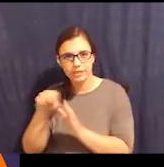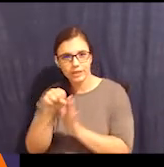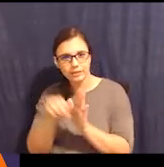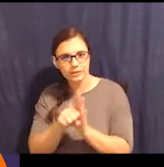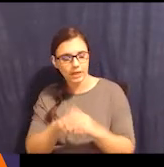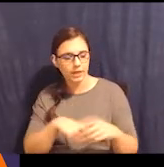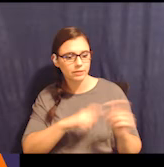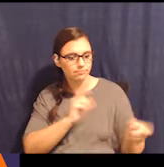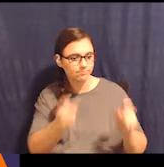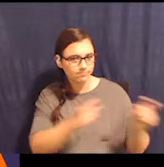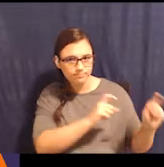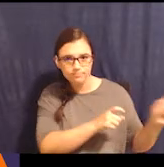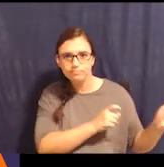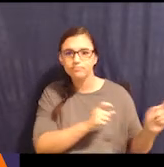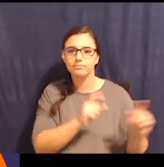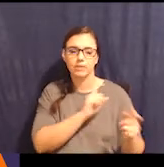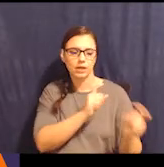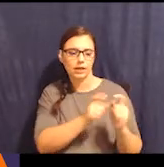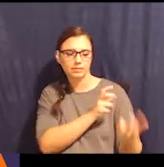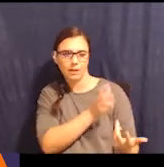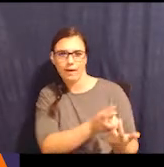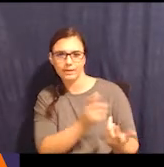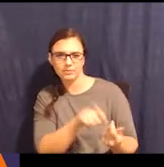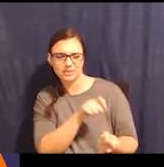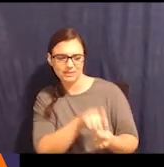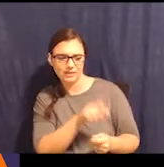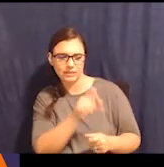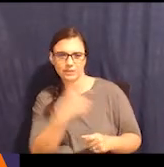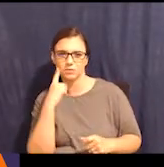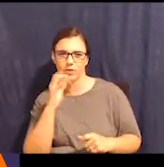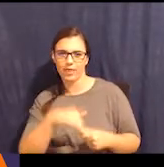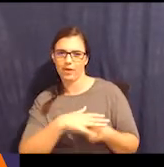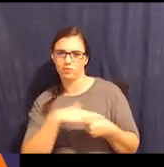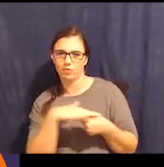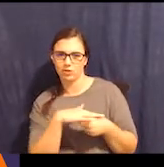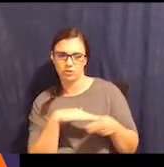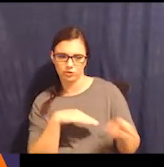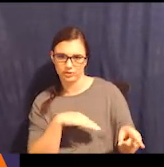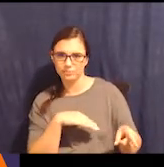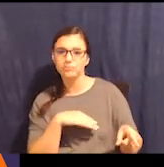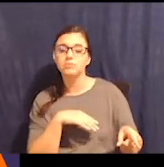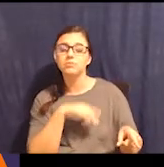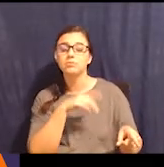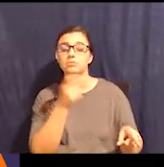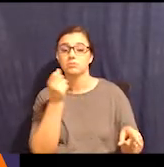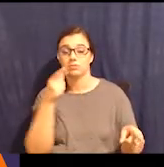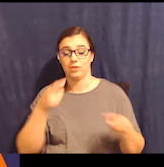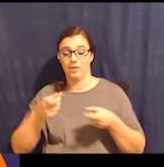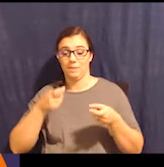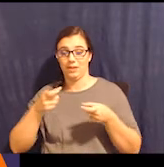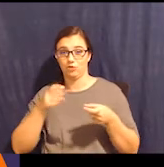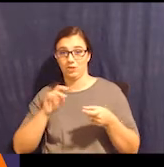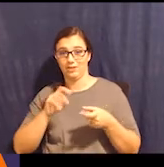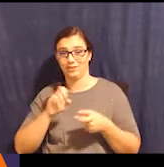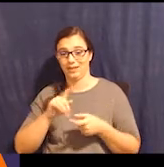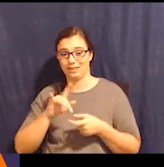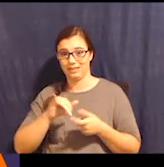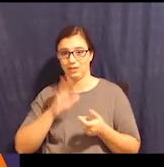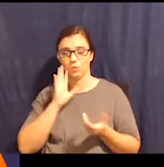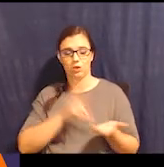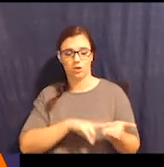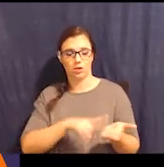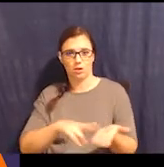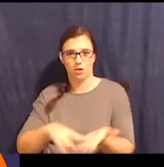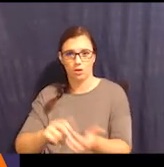that region. The managing entity then contracts with local community service providers to provide mental